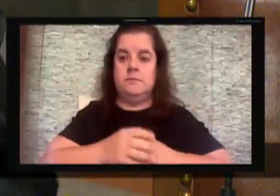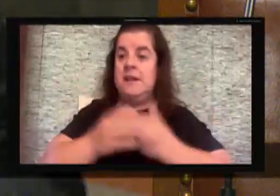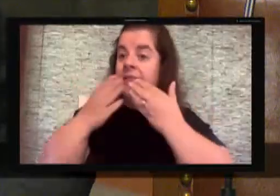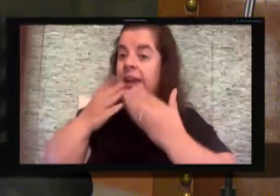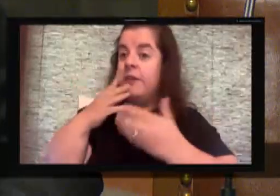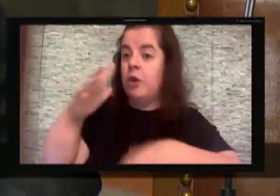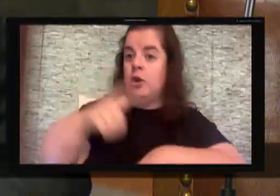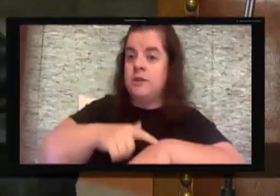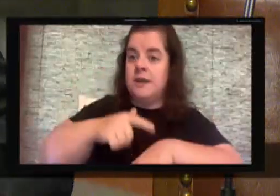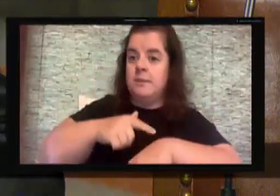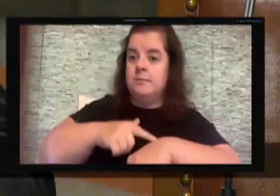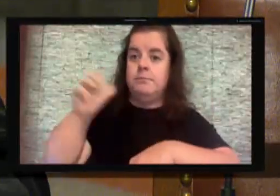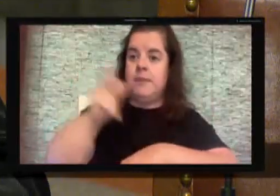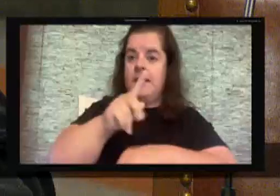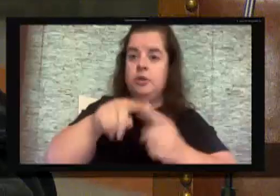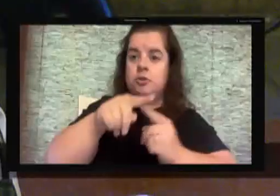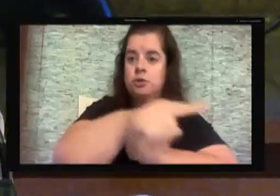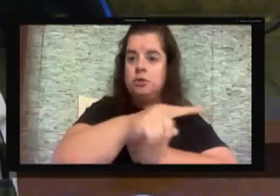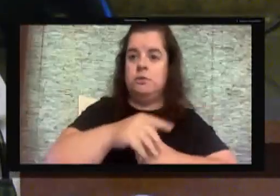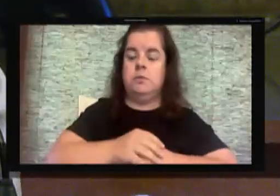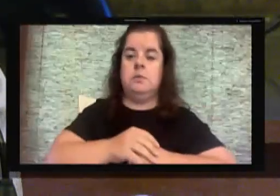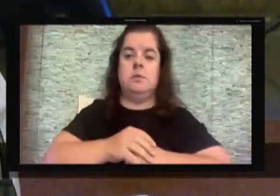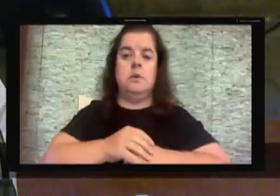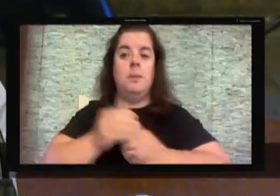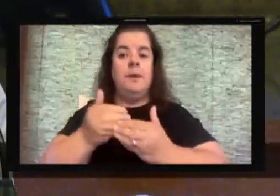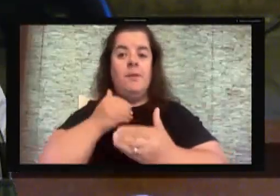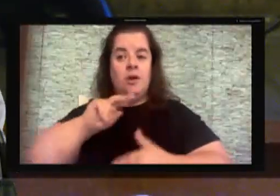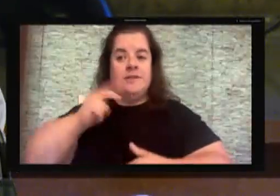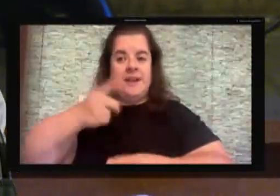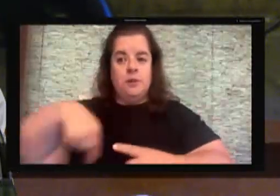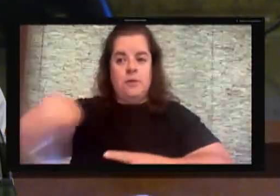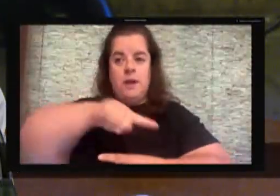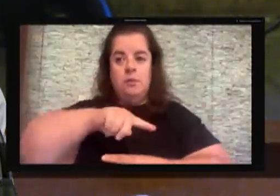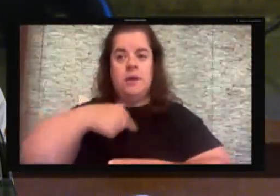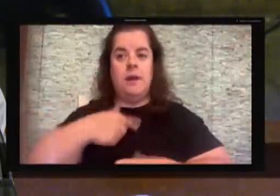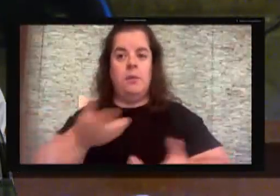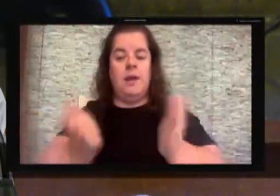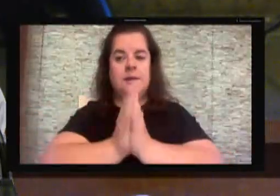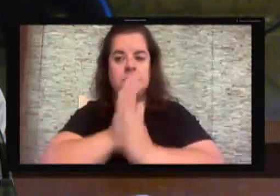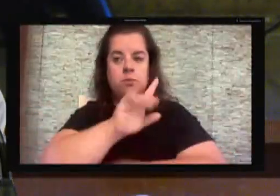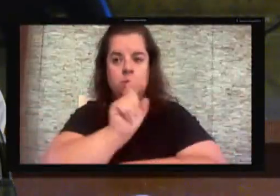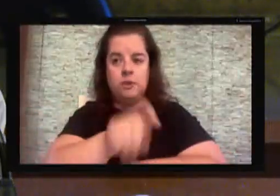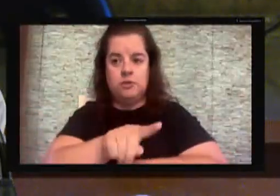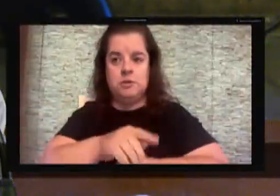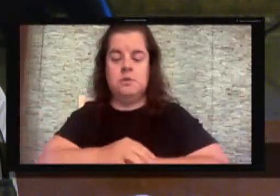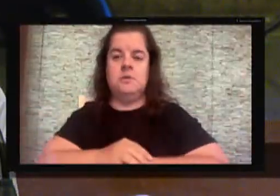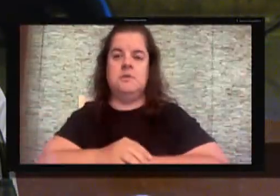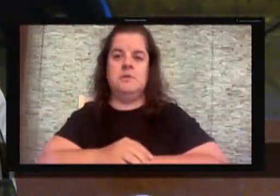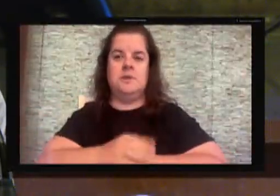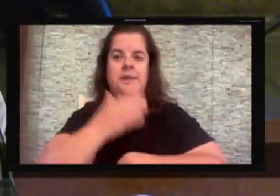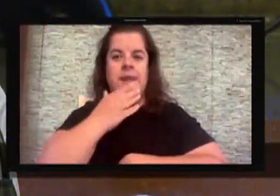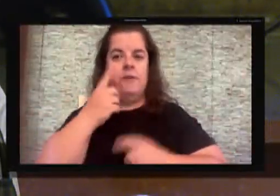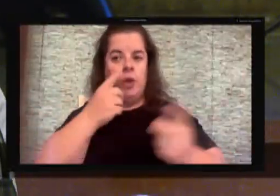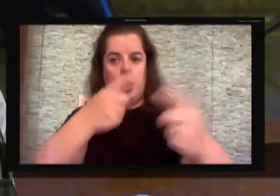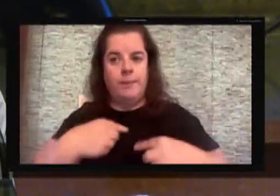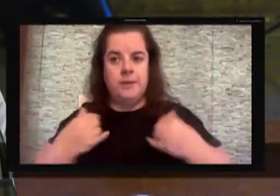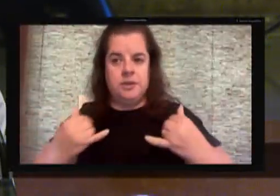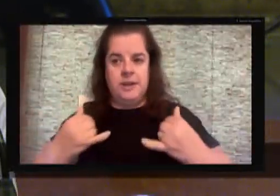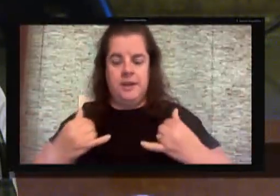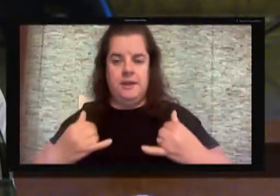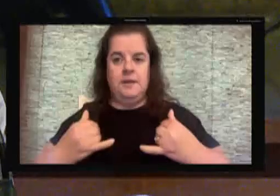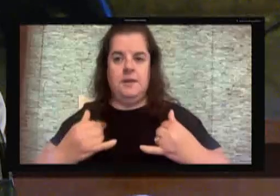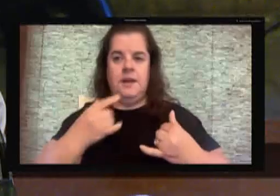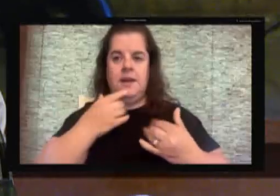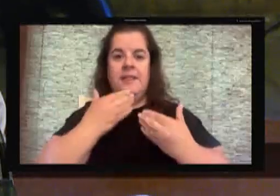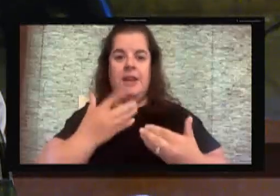I'm back to you, Madam Chair. Thank you. Before we move to second round, I'll ask my questions. Thank you for being here today and for this